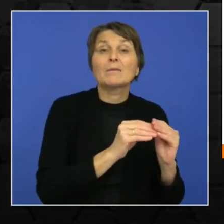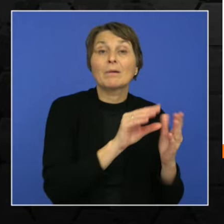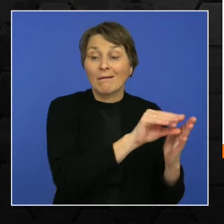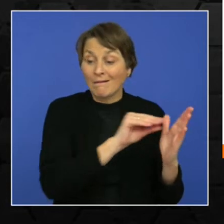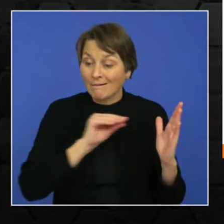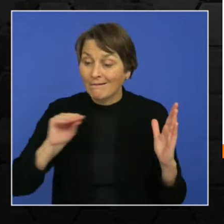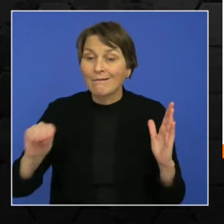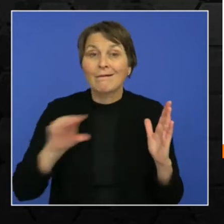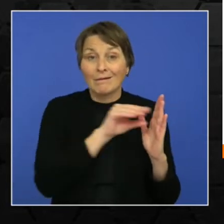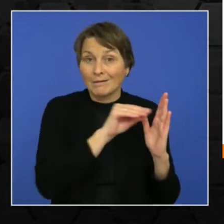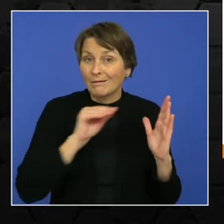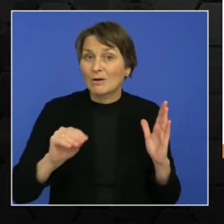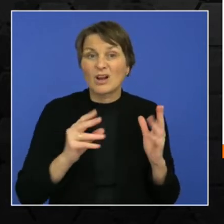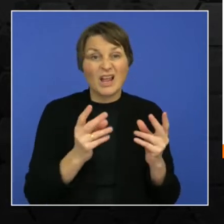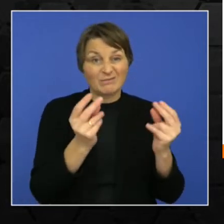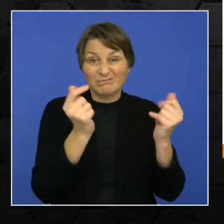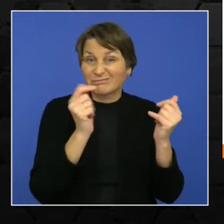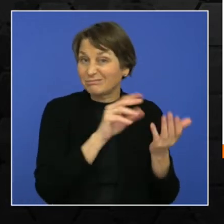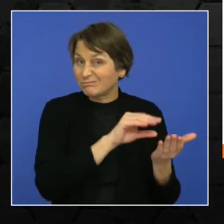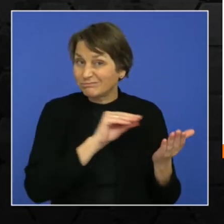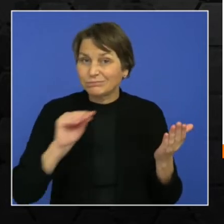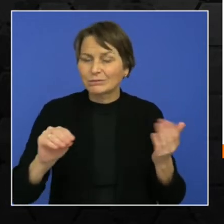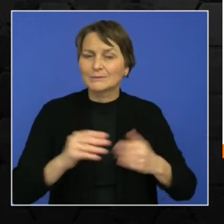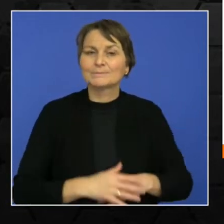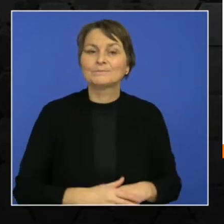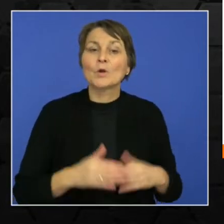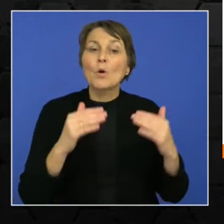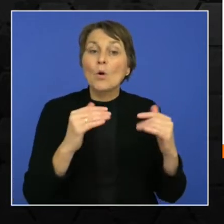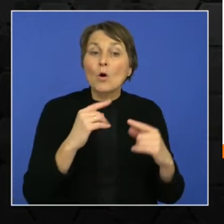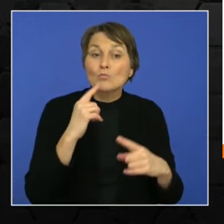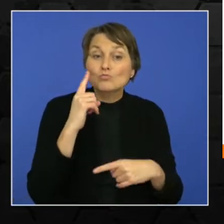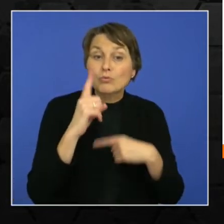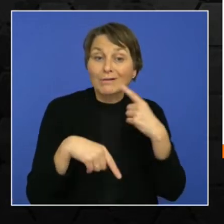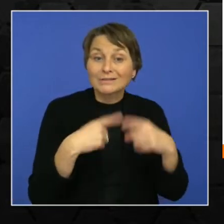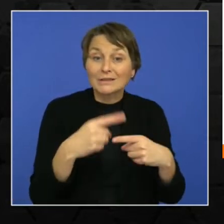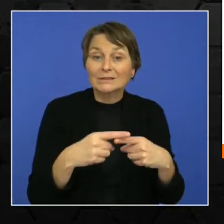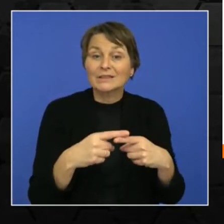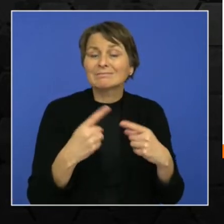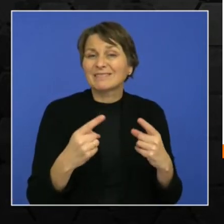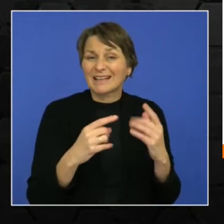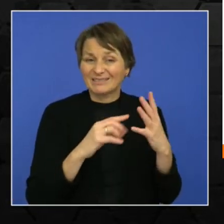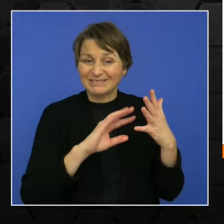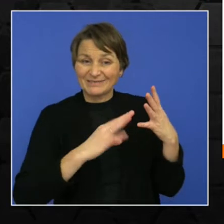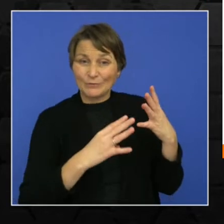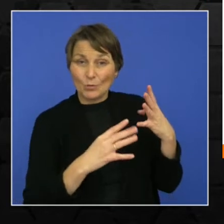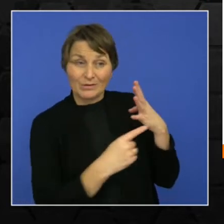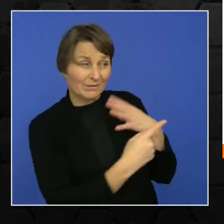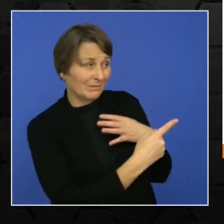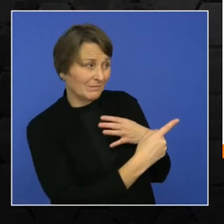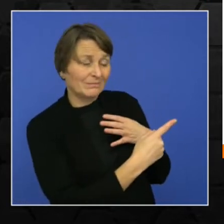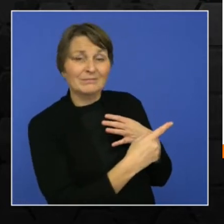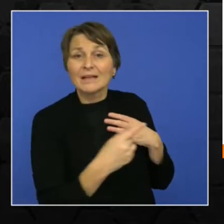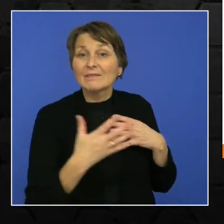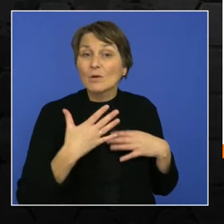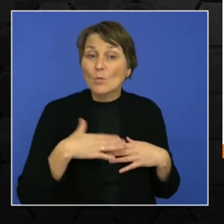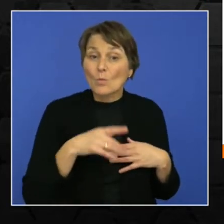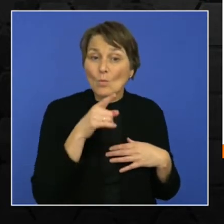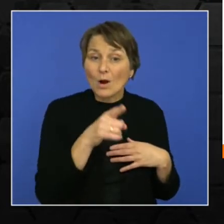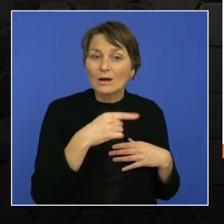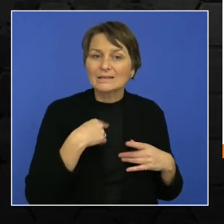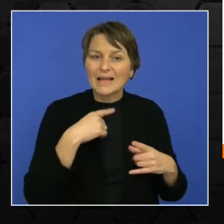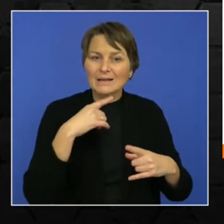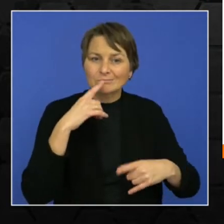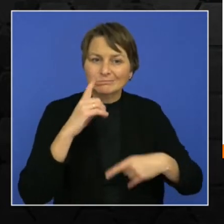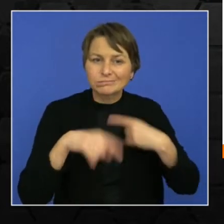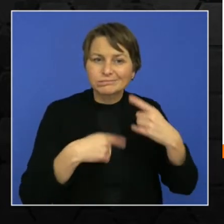JavaScript. And processing, it's also supports C binding, JetBoost. Basically what it, if you are very you can say WASM means WebAssembly kind